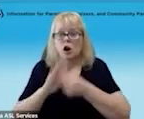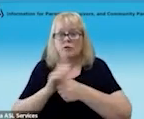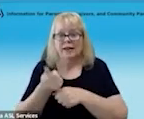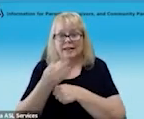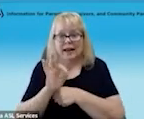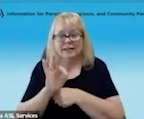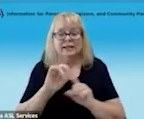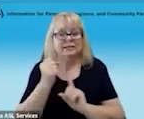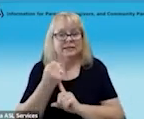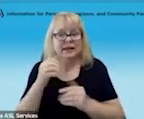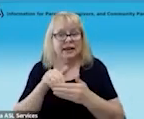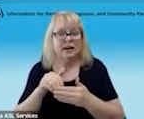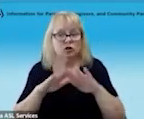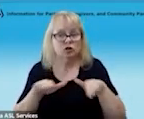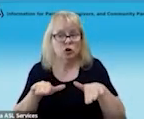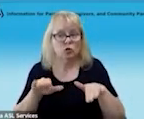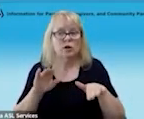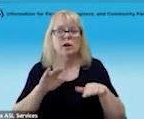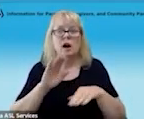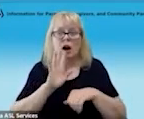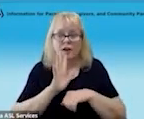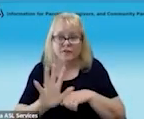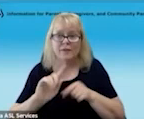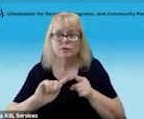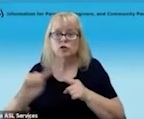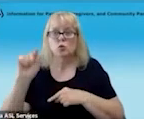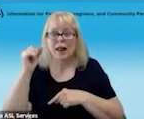higher than their various percentages in the U.S.